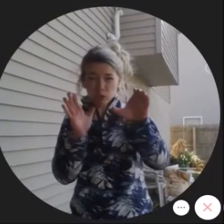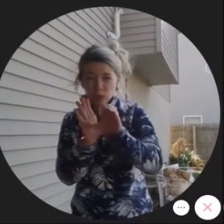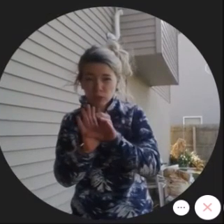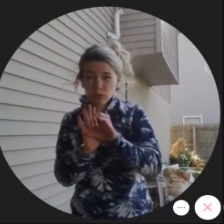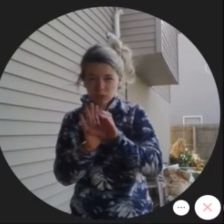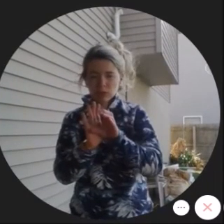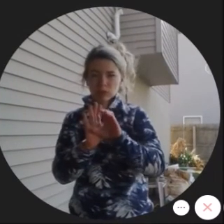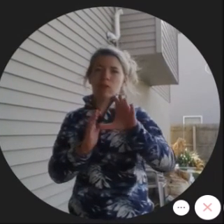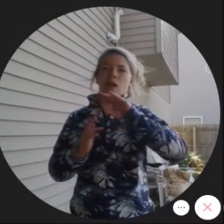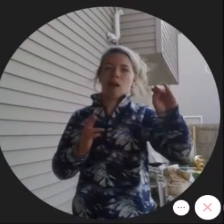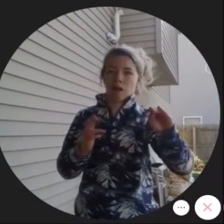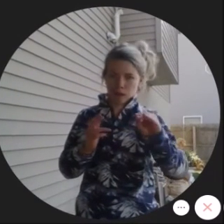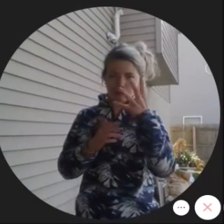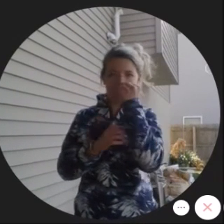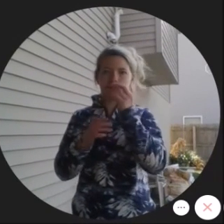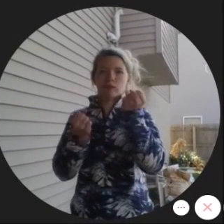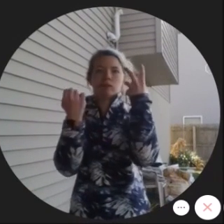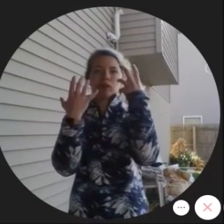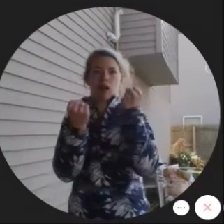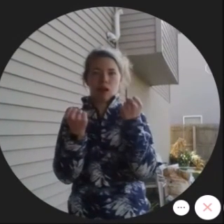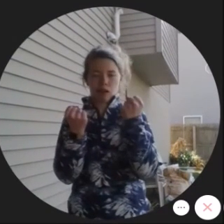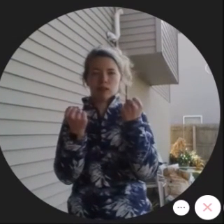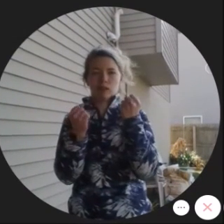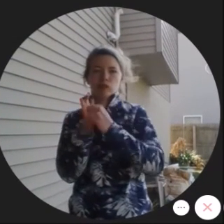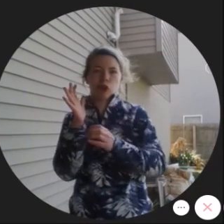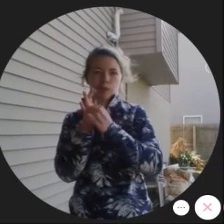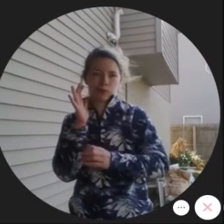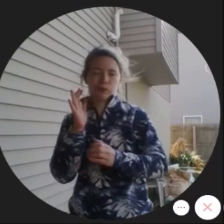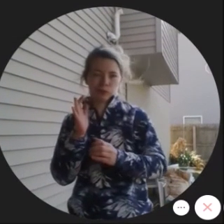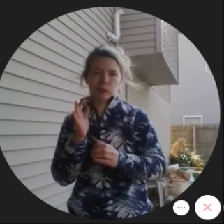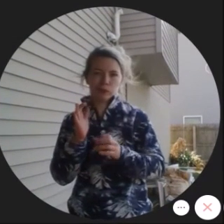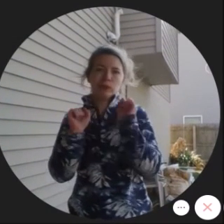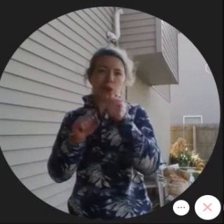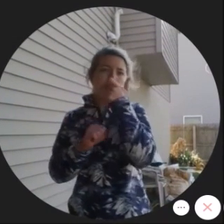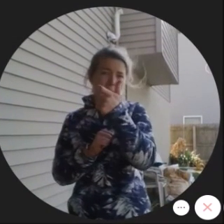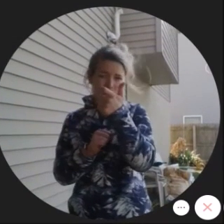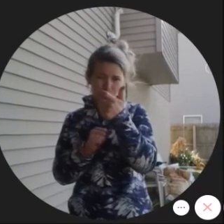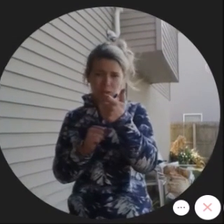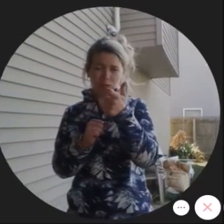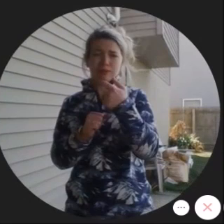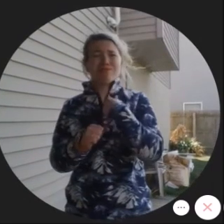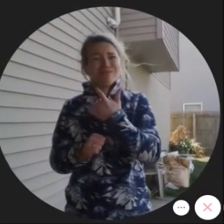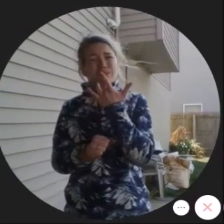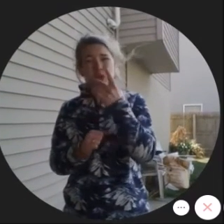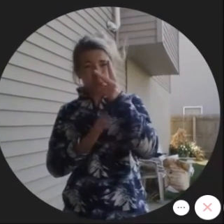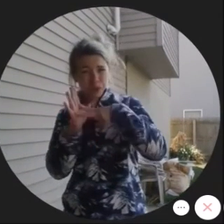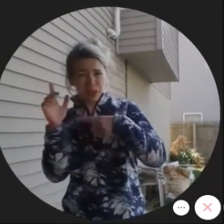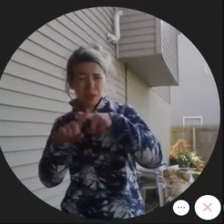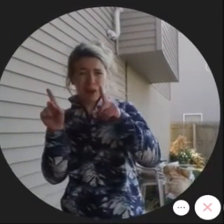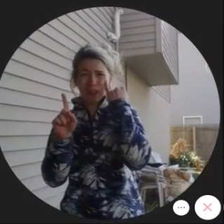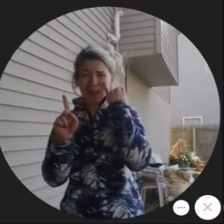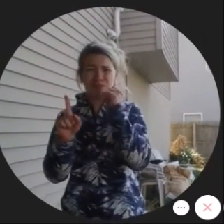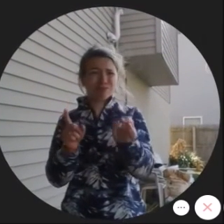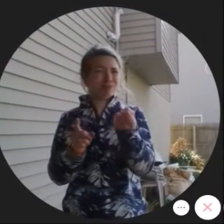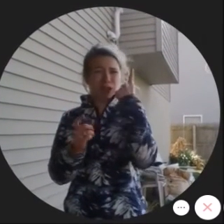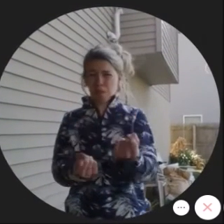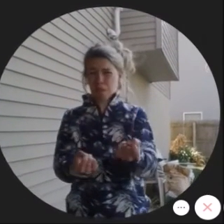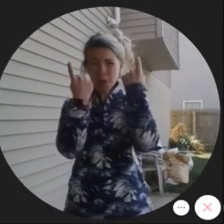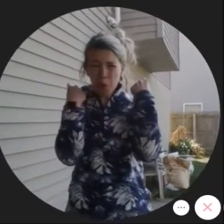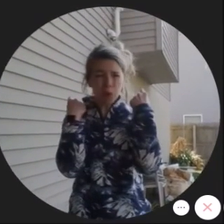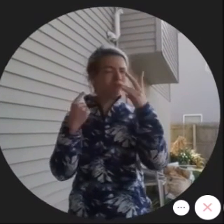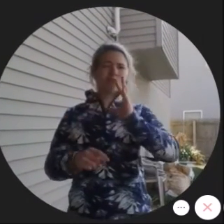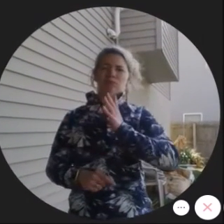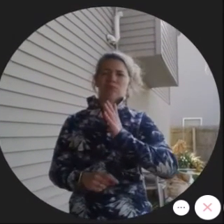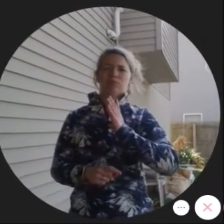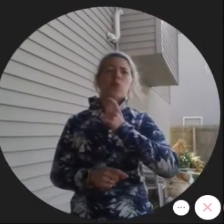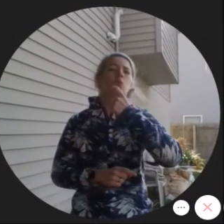And then I will make a video talking about each of the chapters, and Ashley Wolf will sign the character names and will sign the chapters. So I would